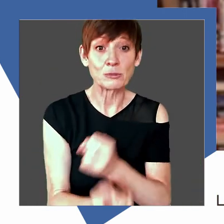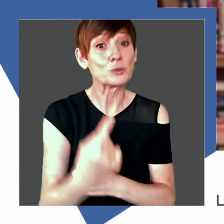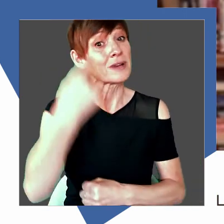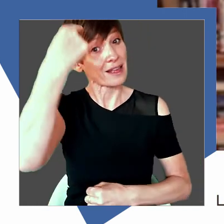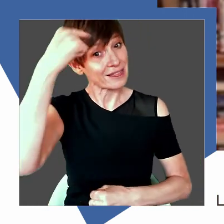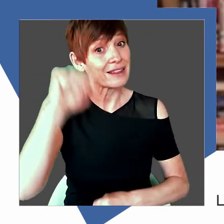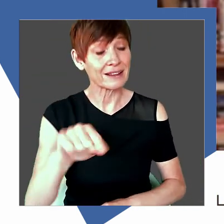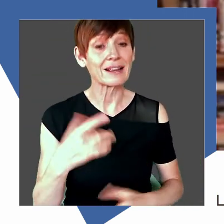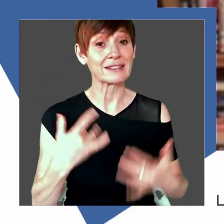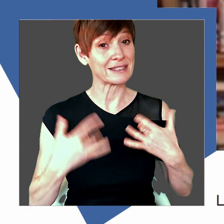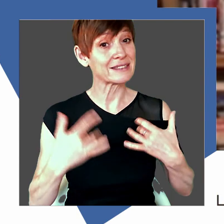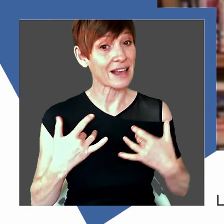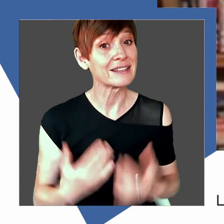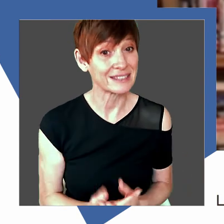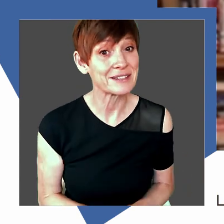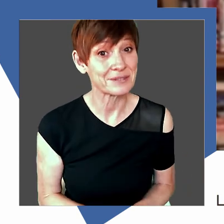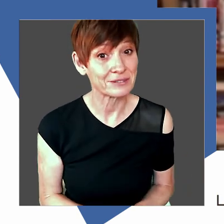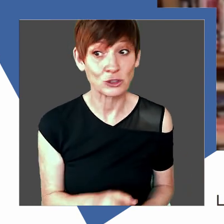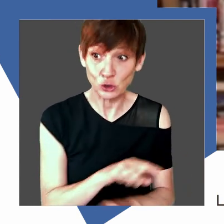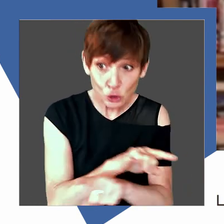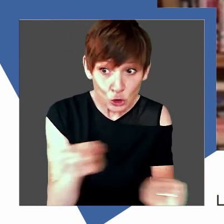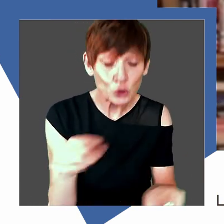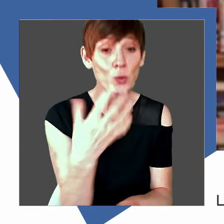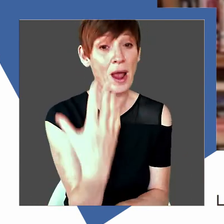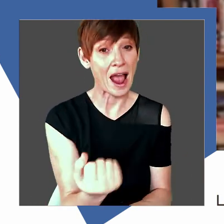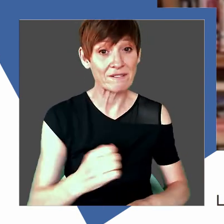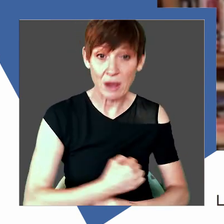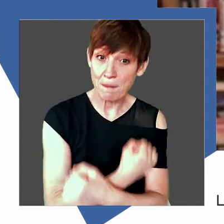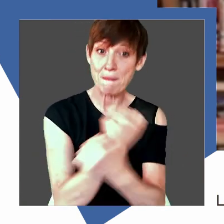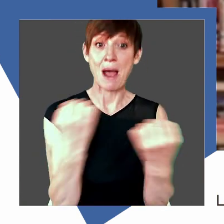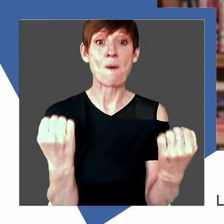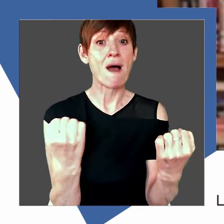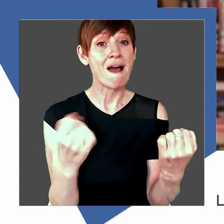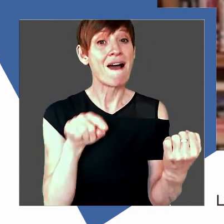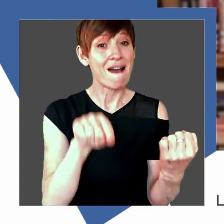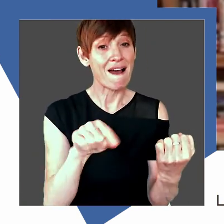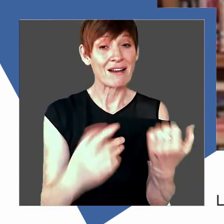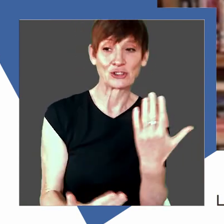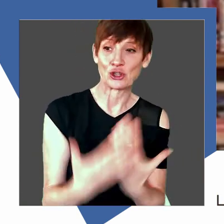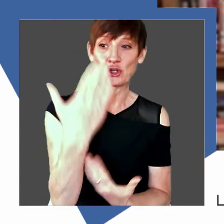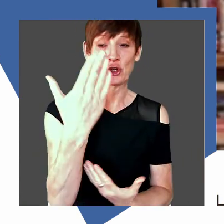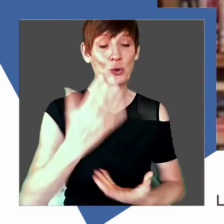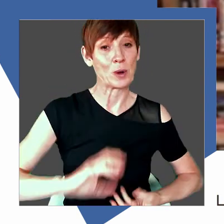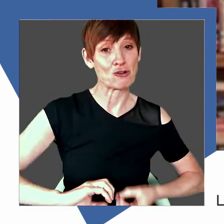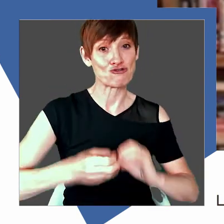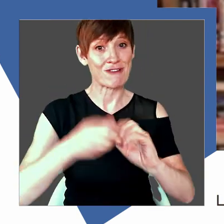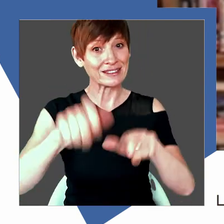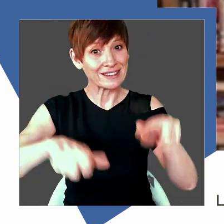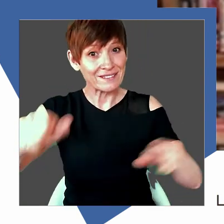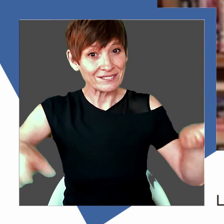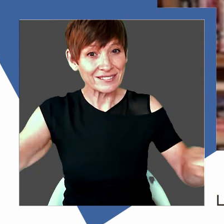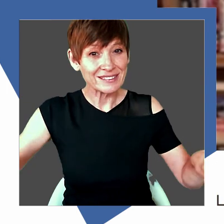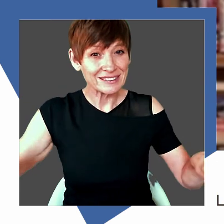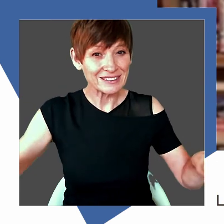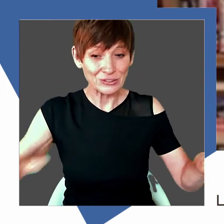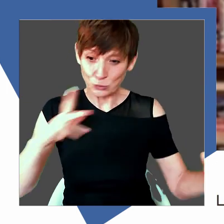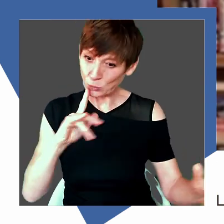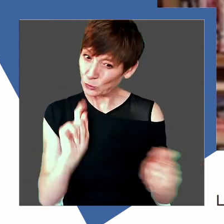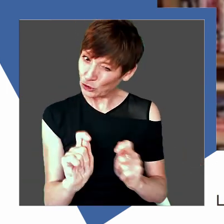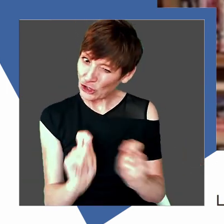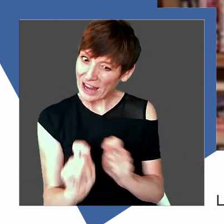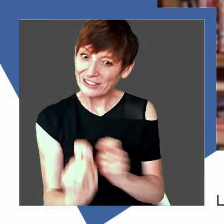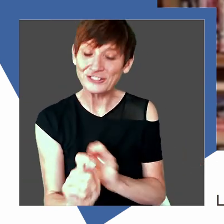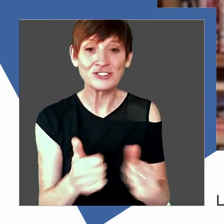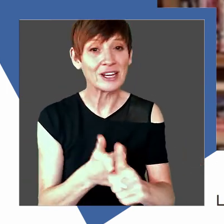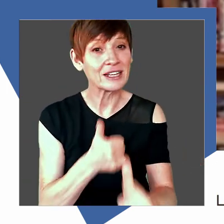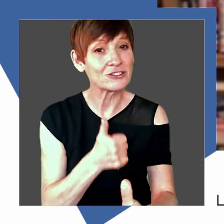exciting. And I think actually you have a huge amount of power as a new creative in this industry to kind of mix things up. You have very little to lose.